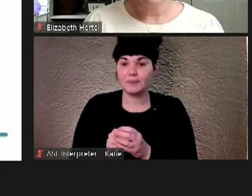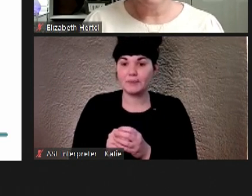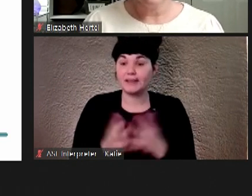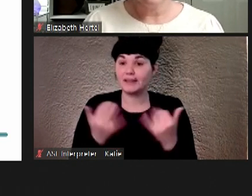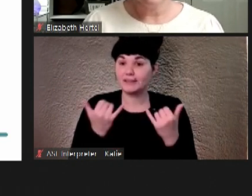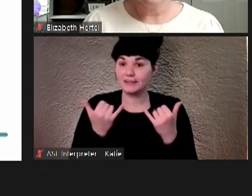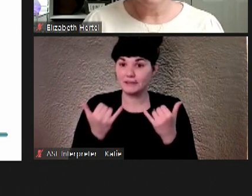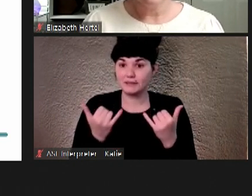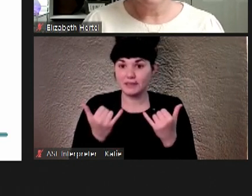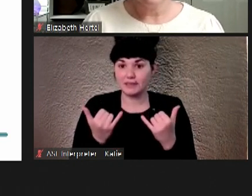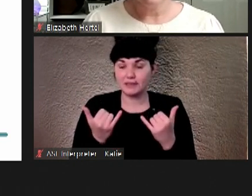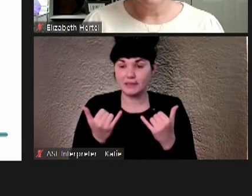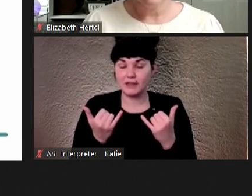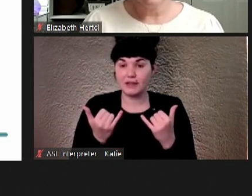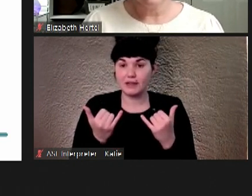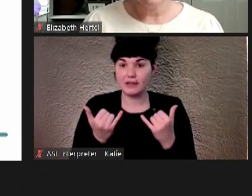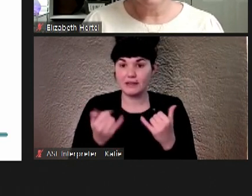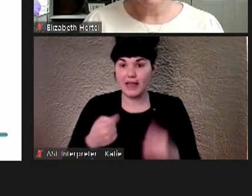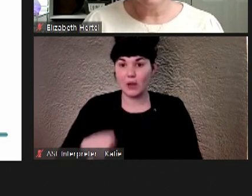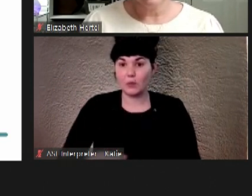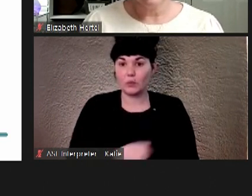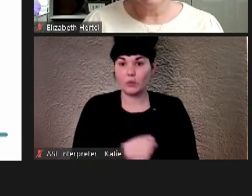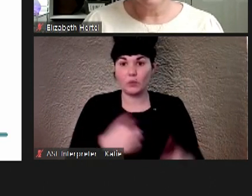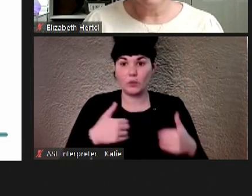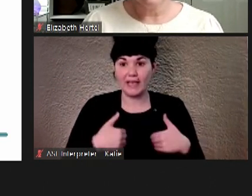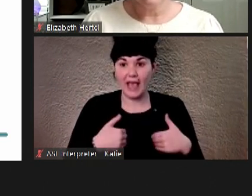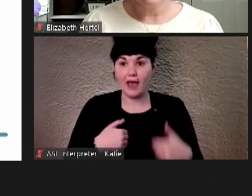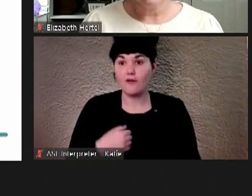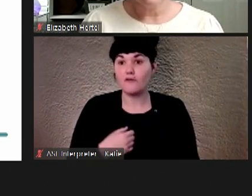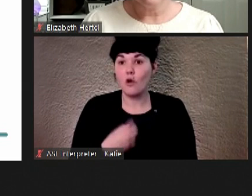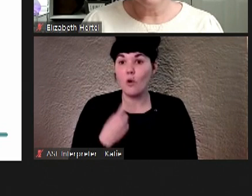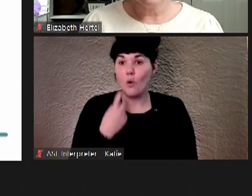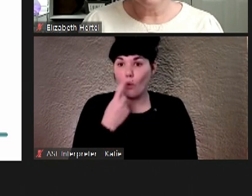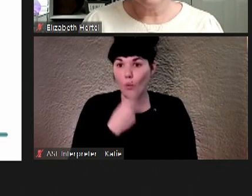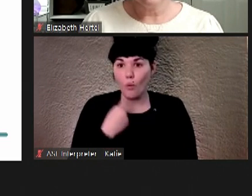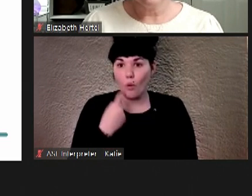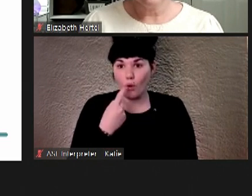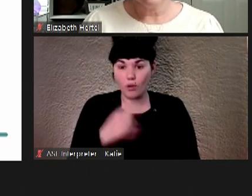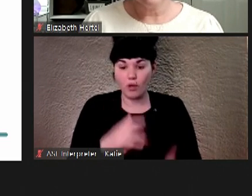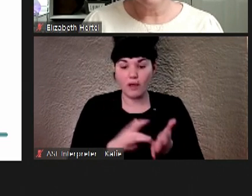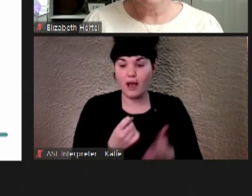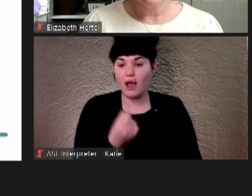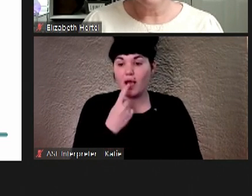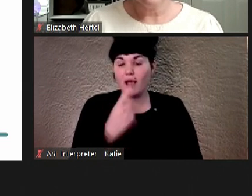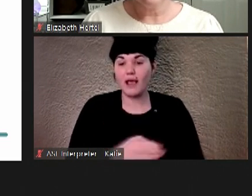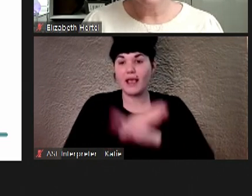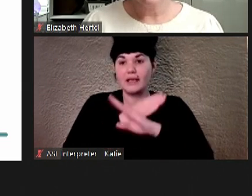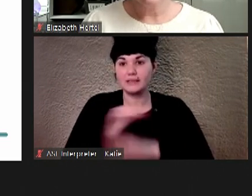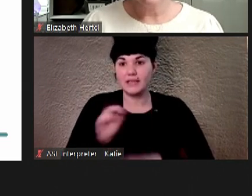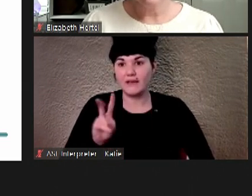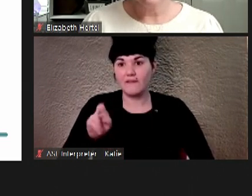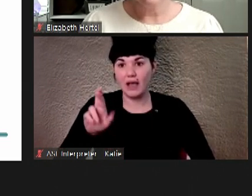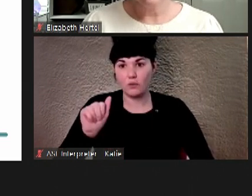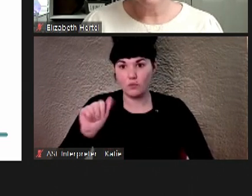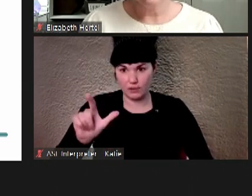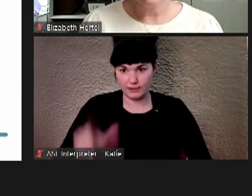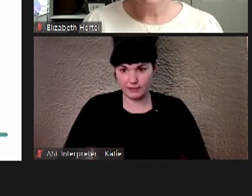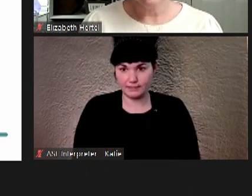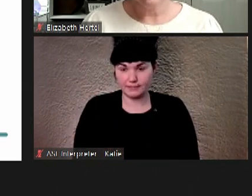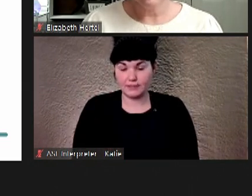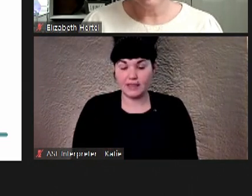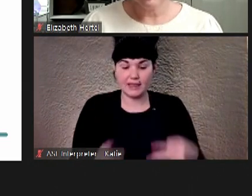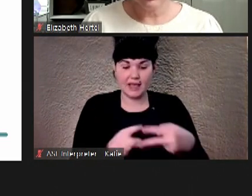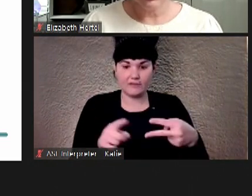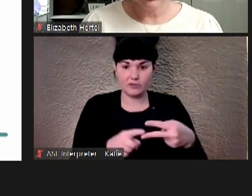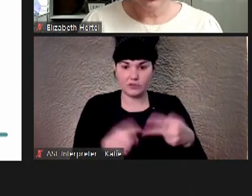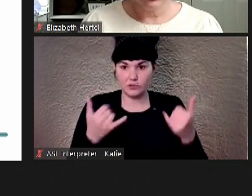have the availability of oral antivirals. So there are 2 oral antivirals that have now come into the state and are